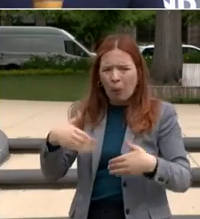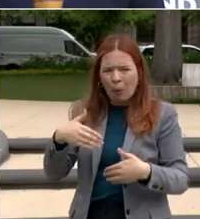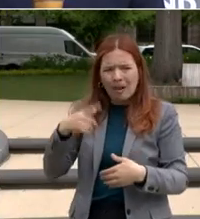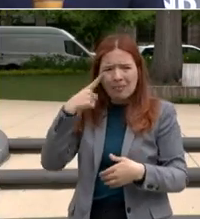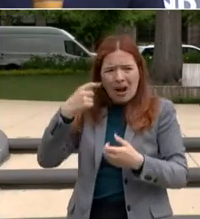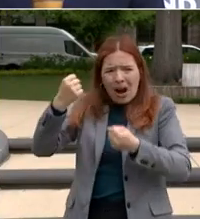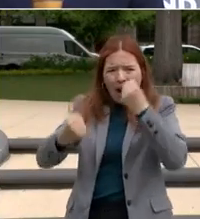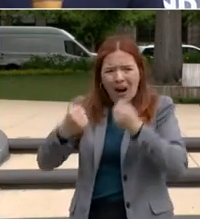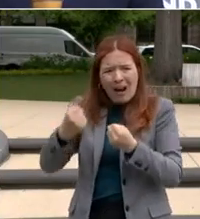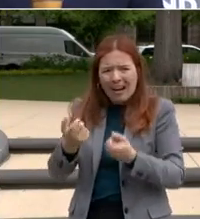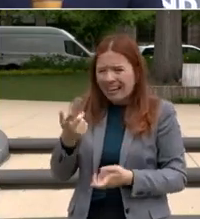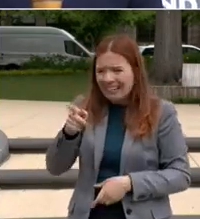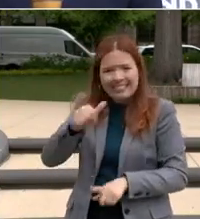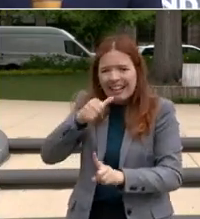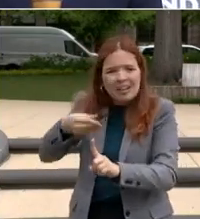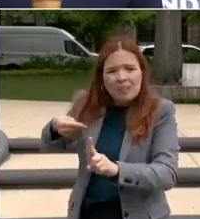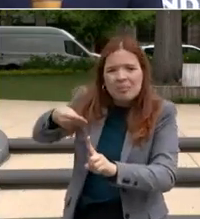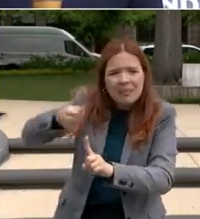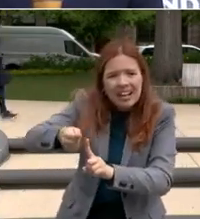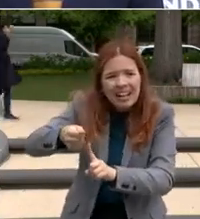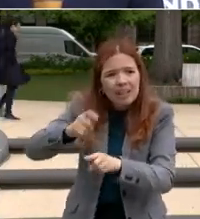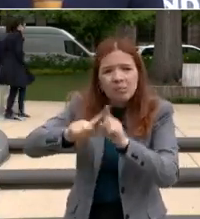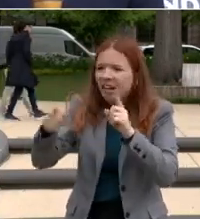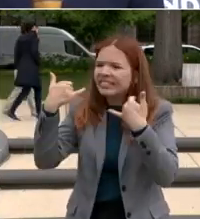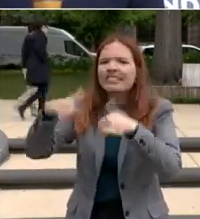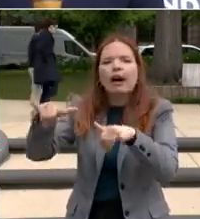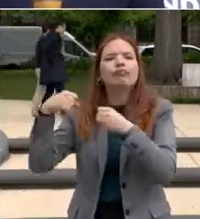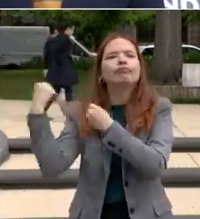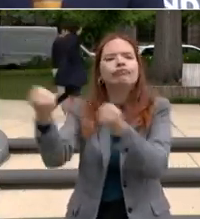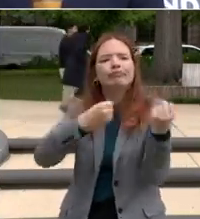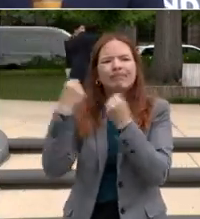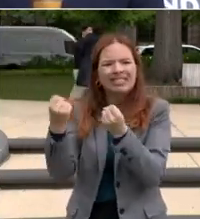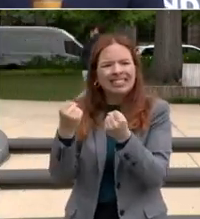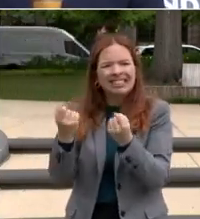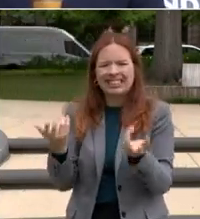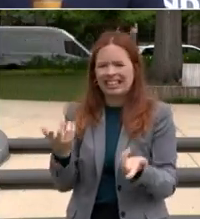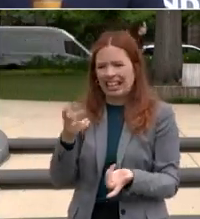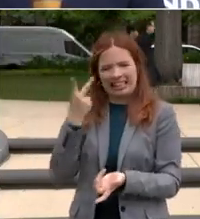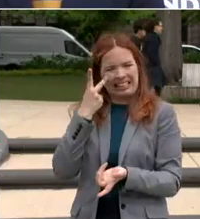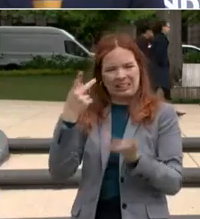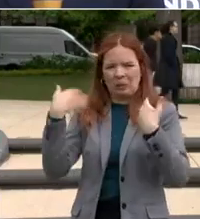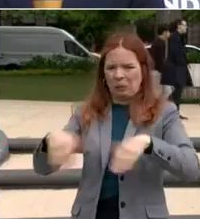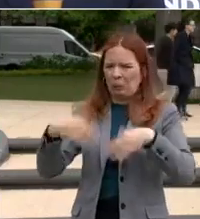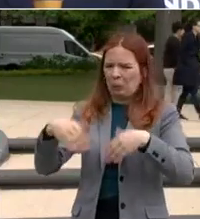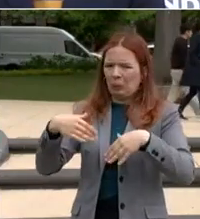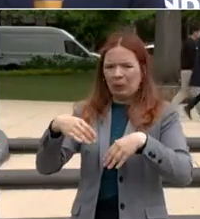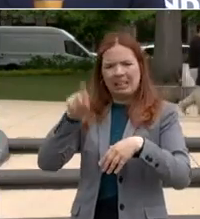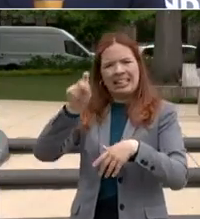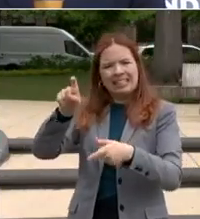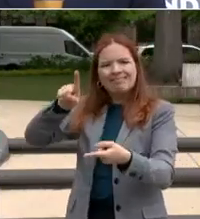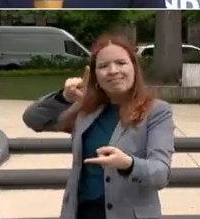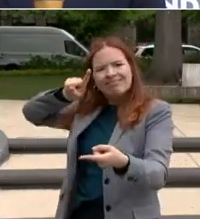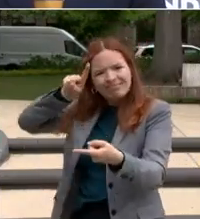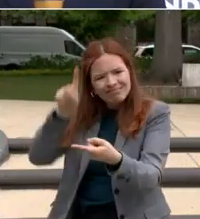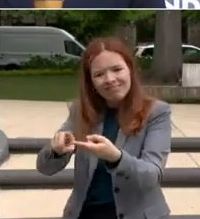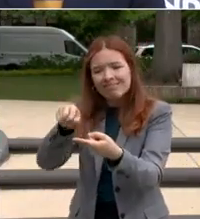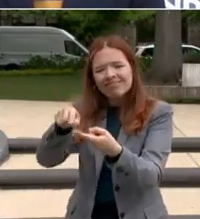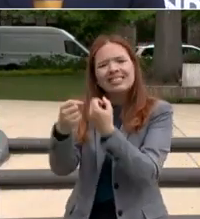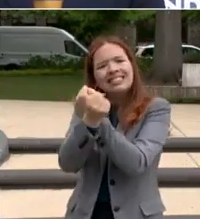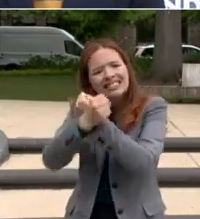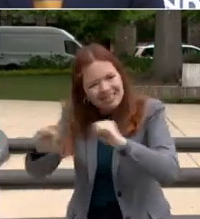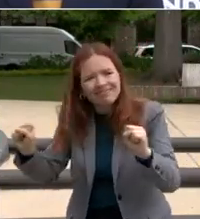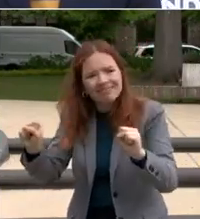paying them, and are still on the road and clearly making the roads less safe? Well, Mark, we have, I don't take